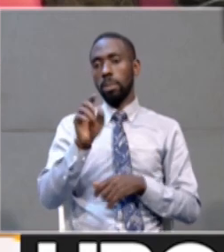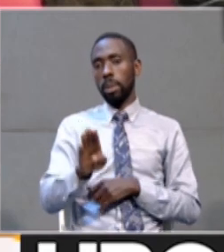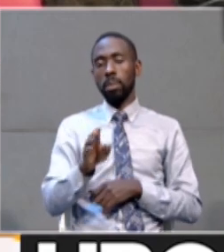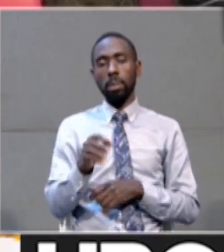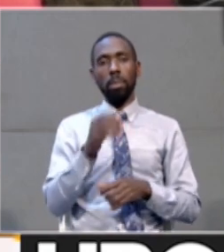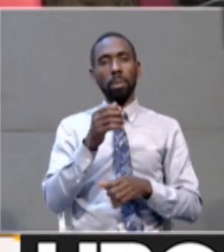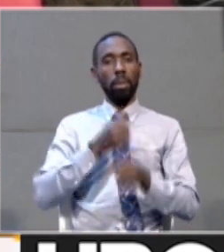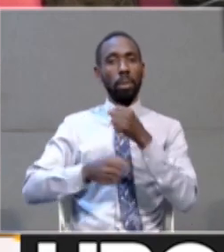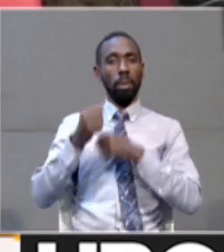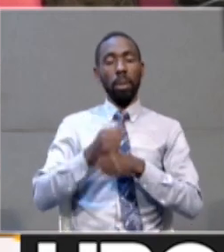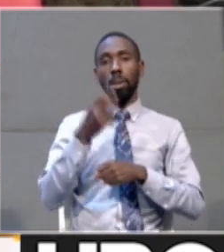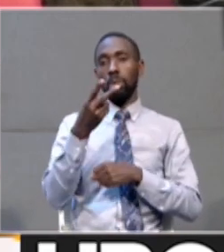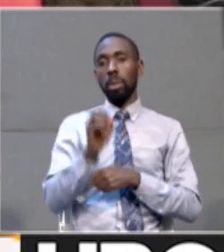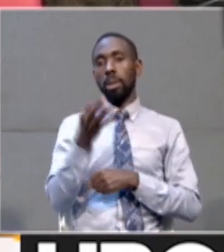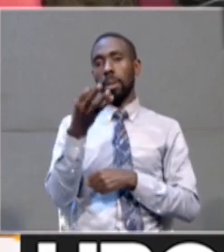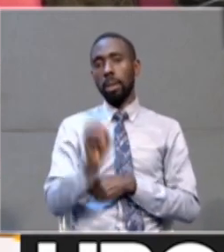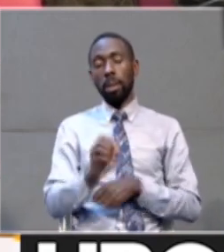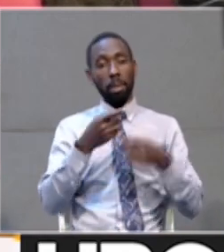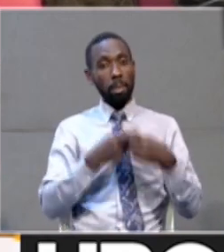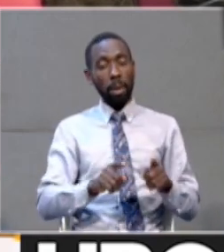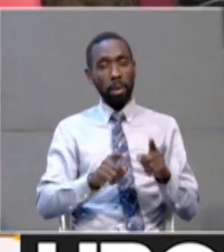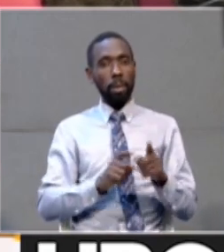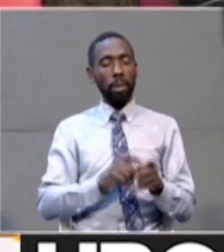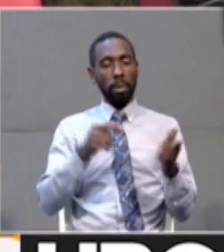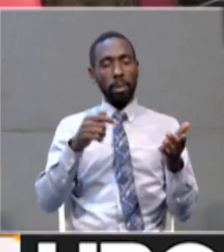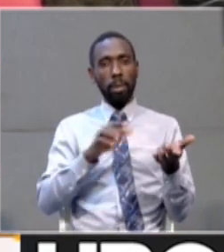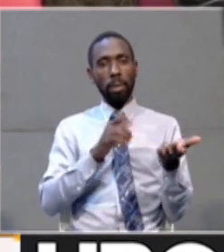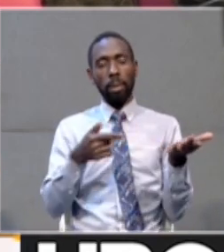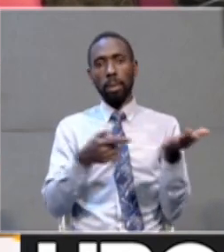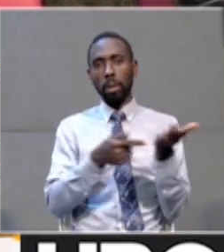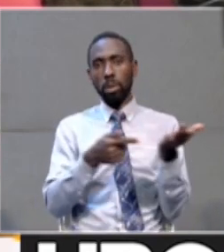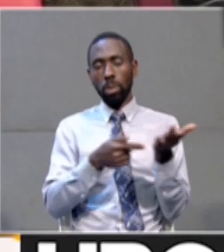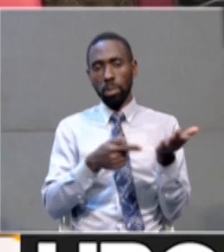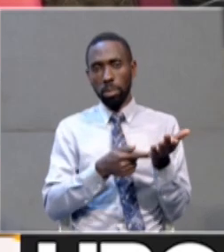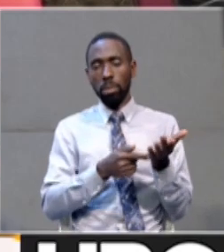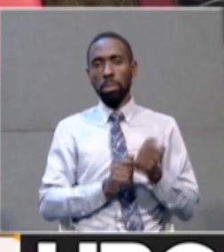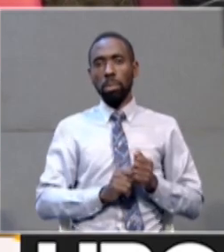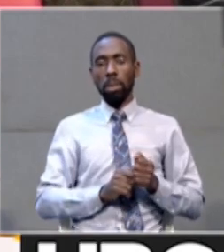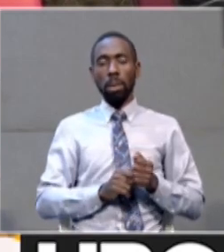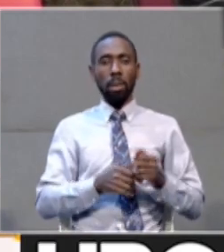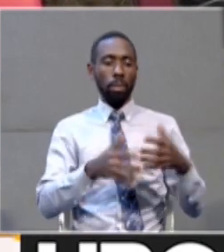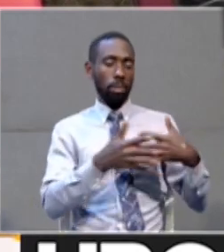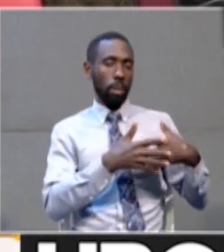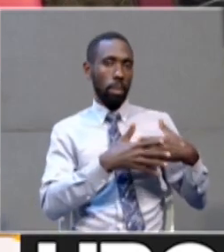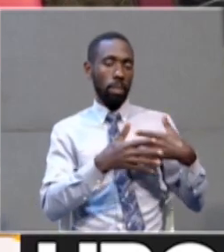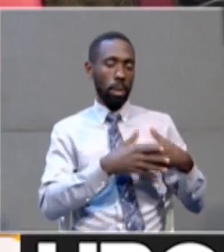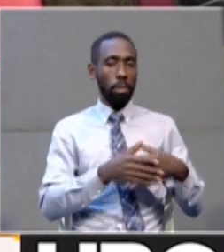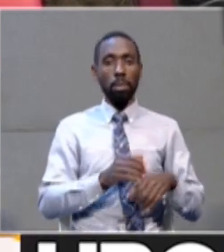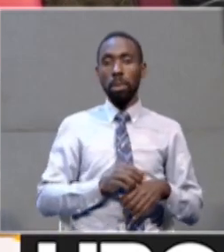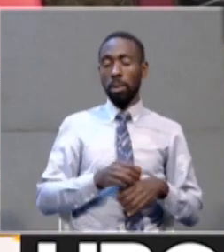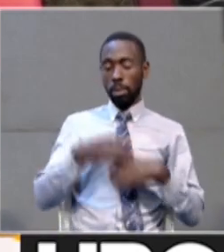to enhance our efforts to end TB by 2030. But the digital